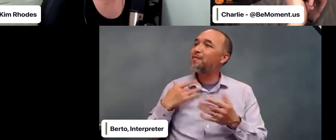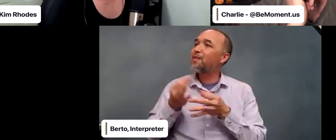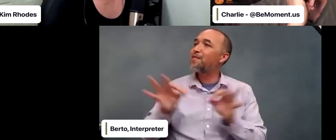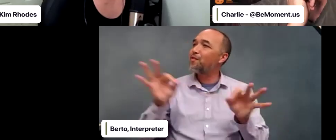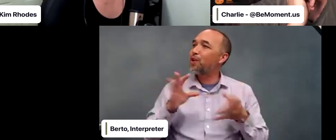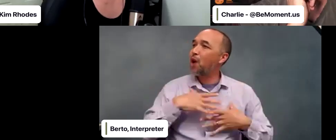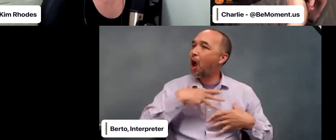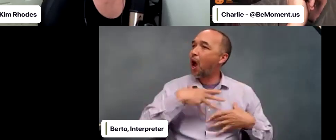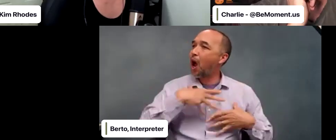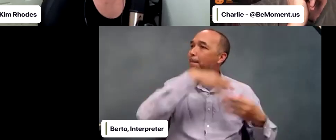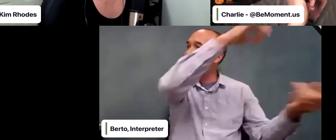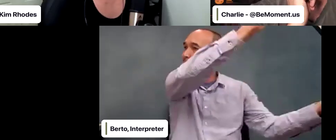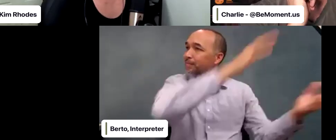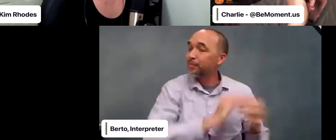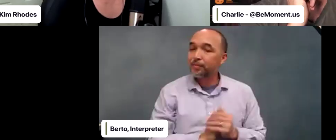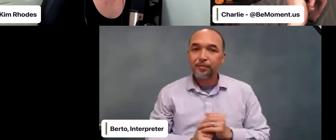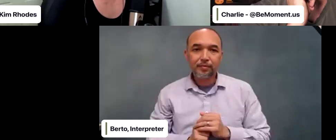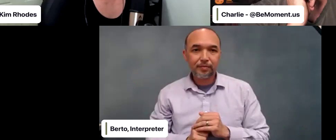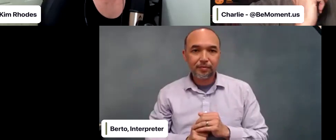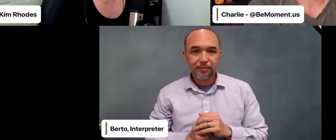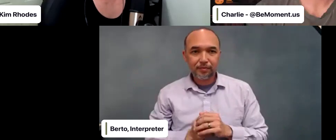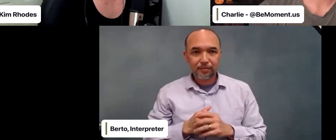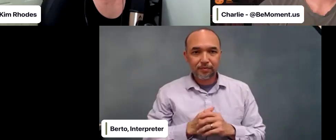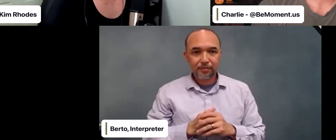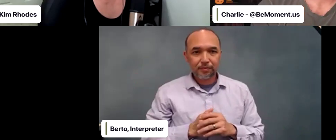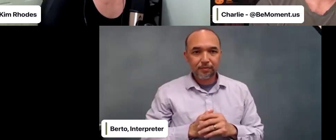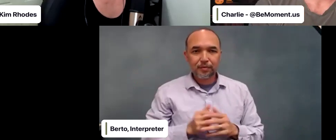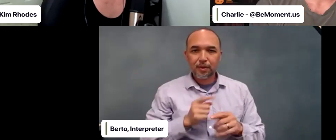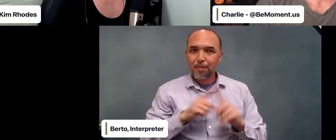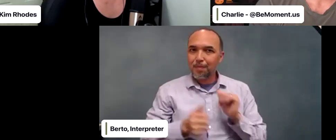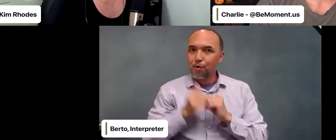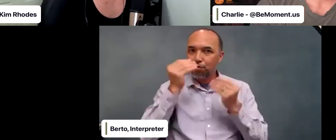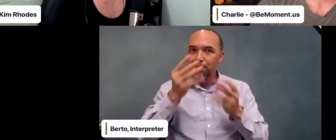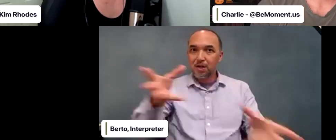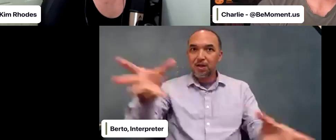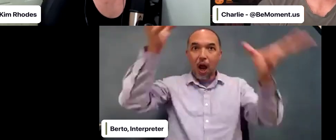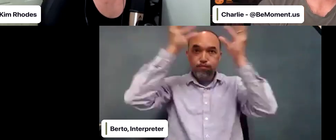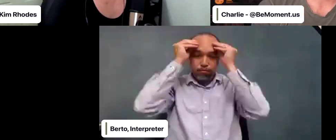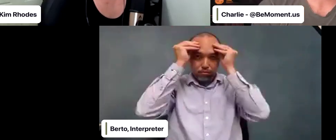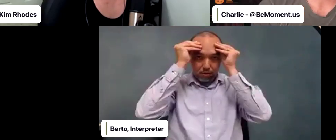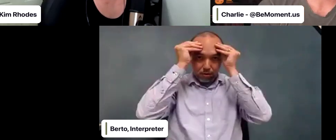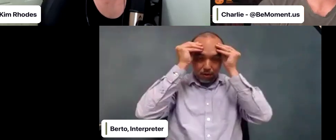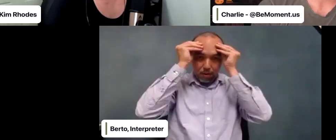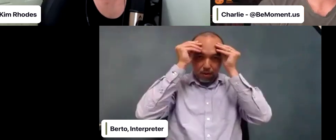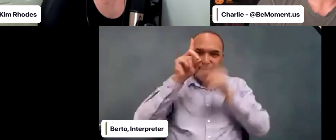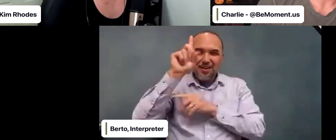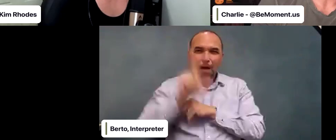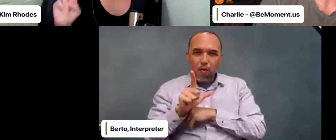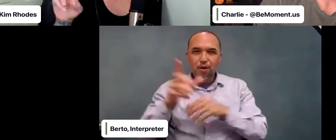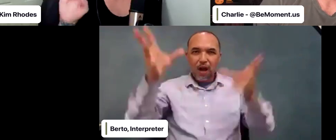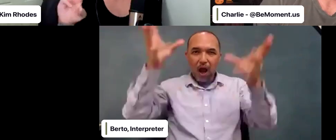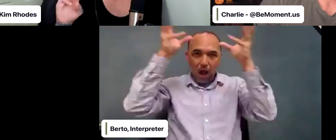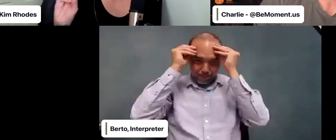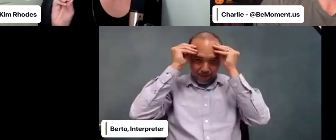But the most of it just gets downloaded. But I didn't know, this